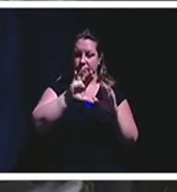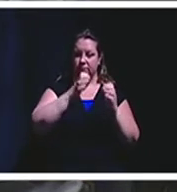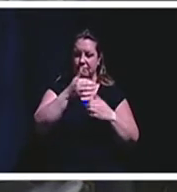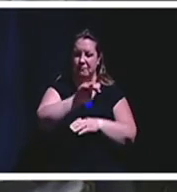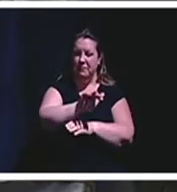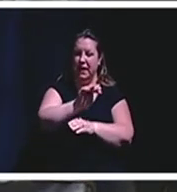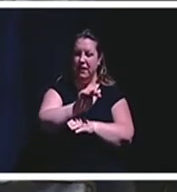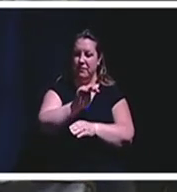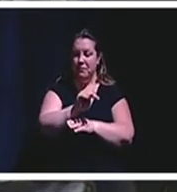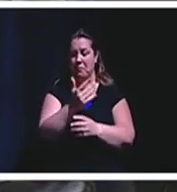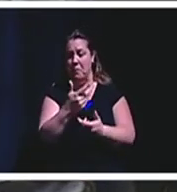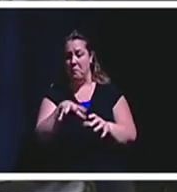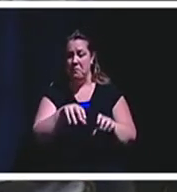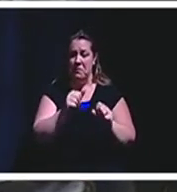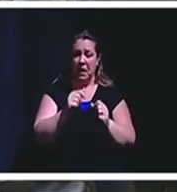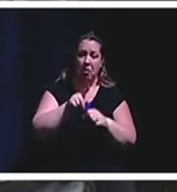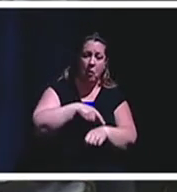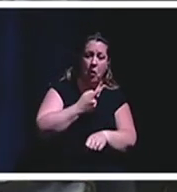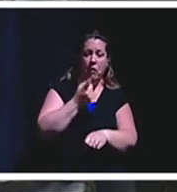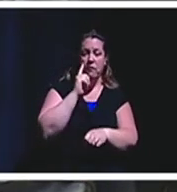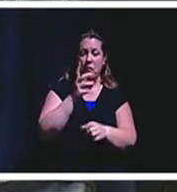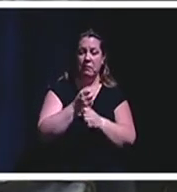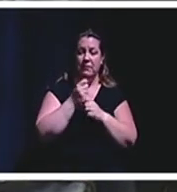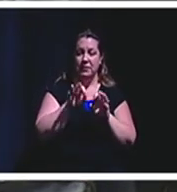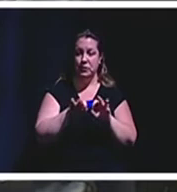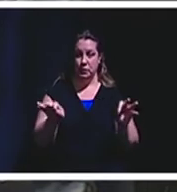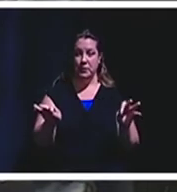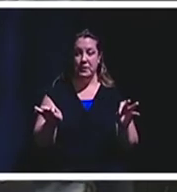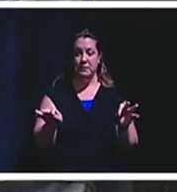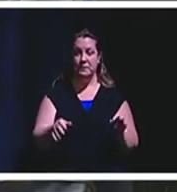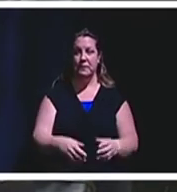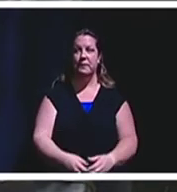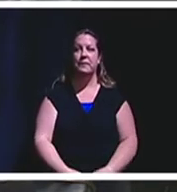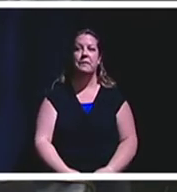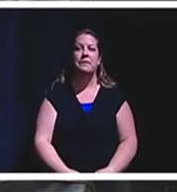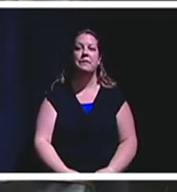little longer to get that degree.